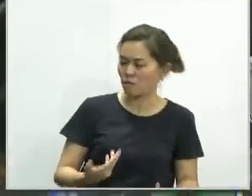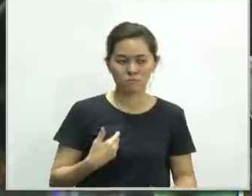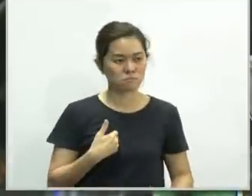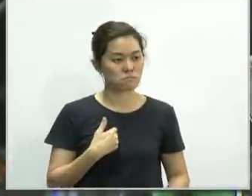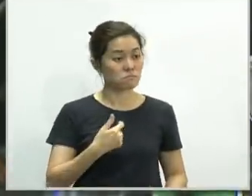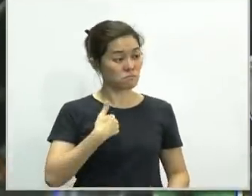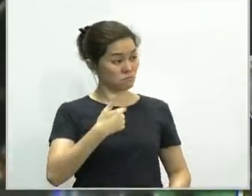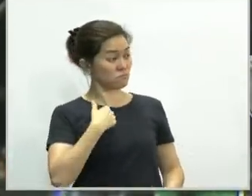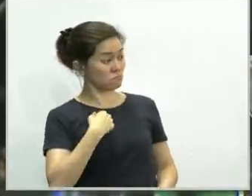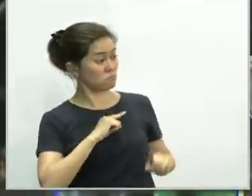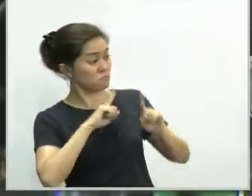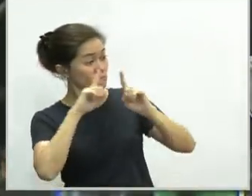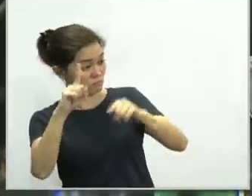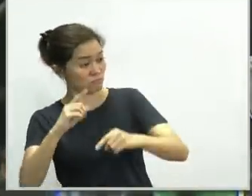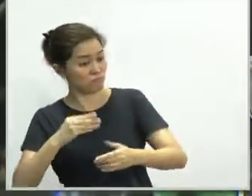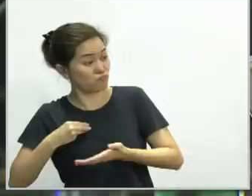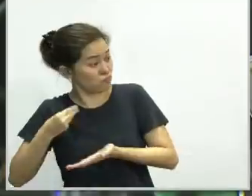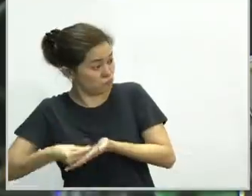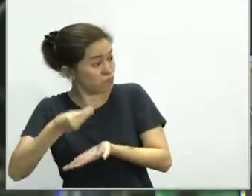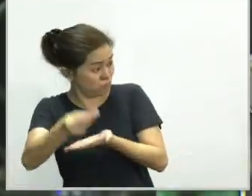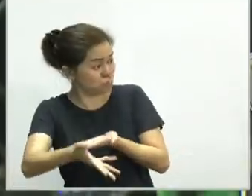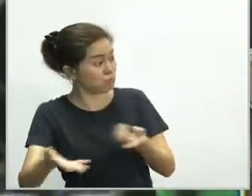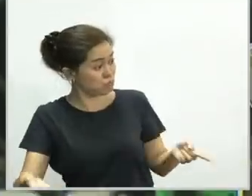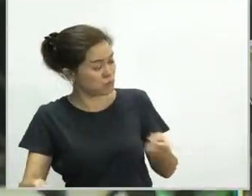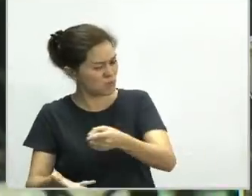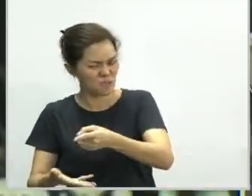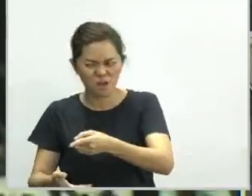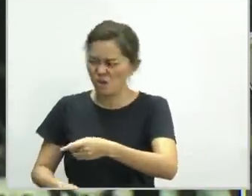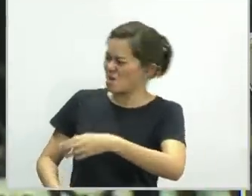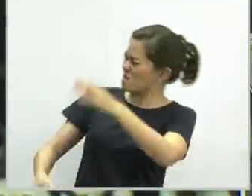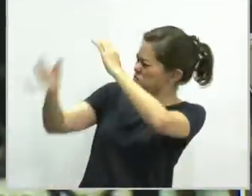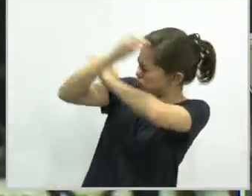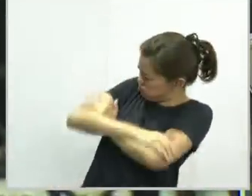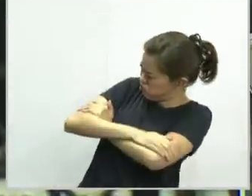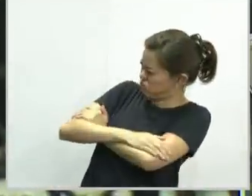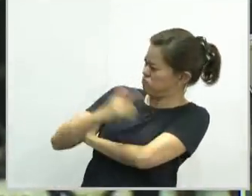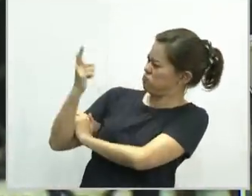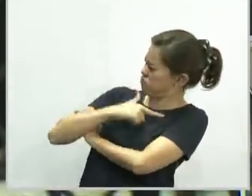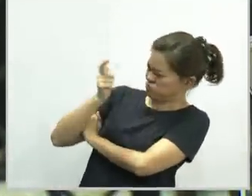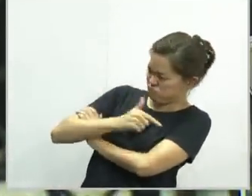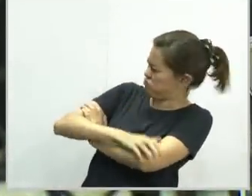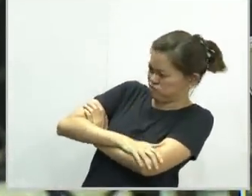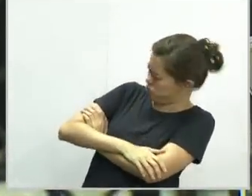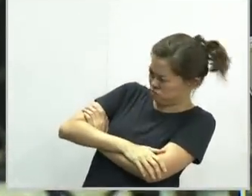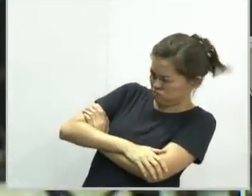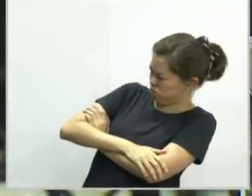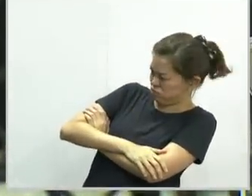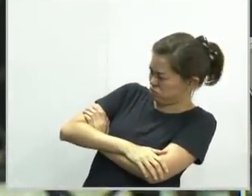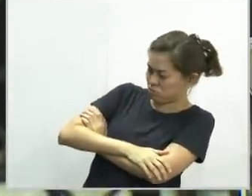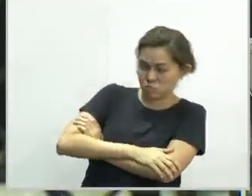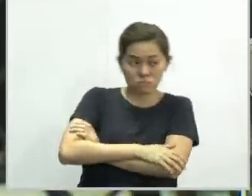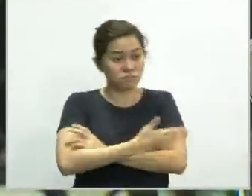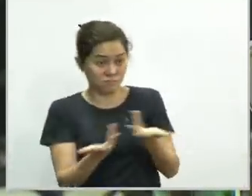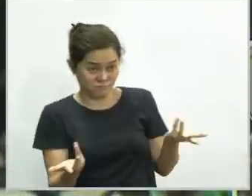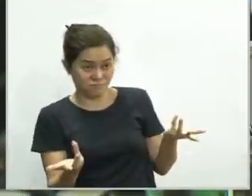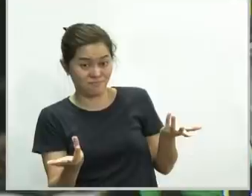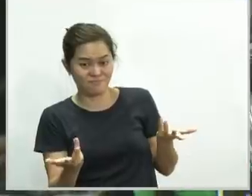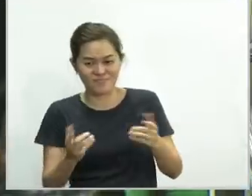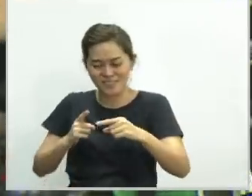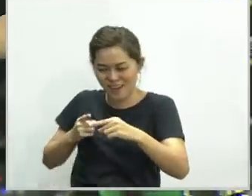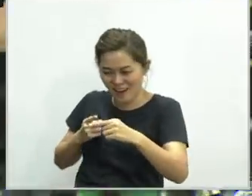going down the road of generosity. I don't want to be generous. It gets to